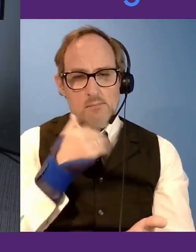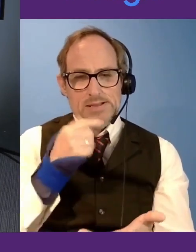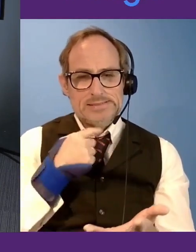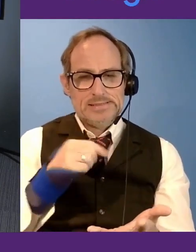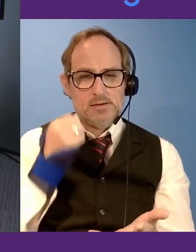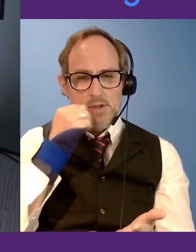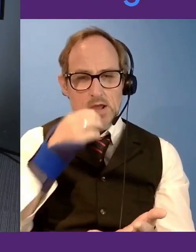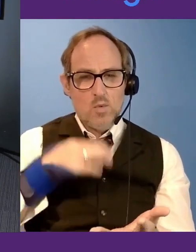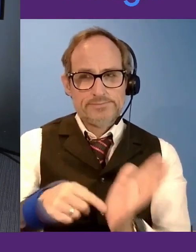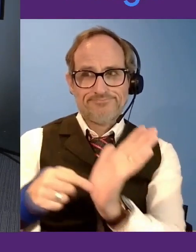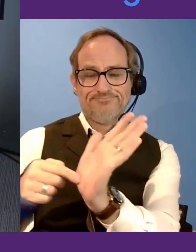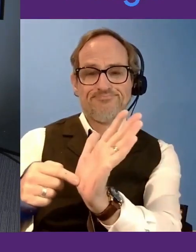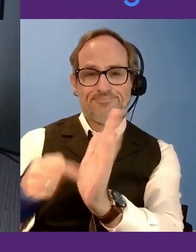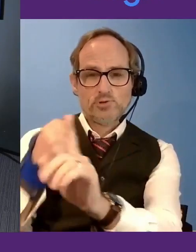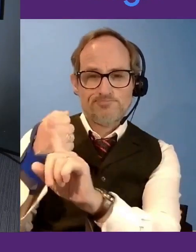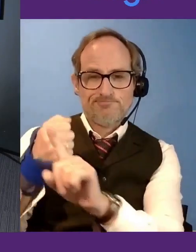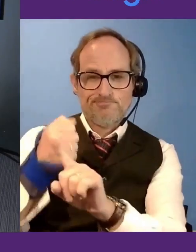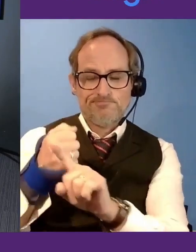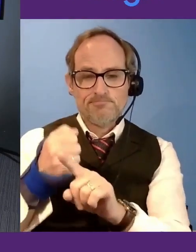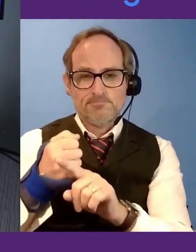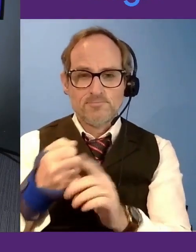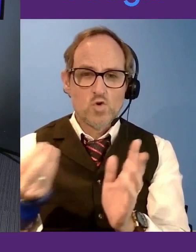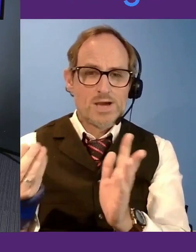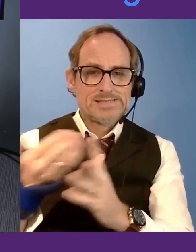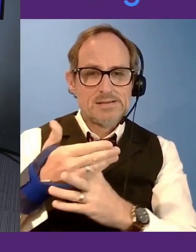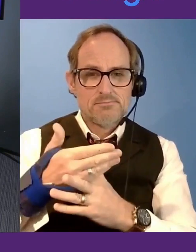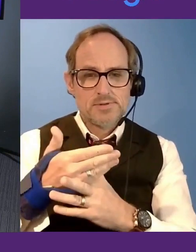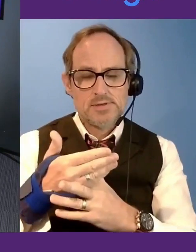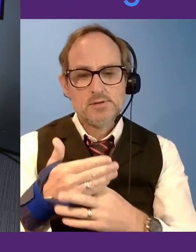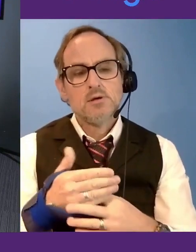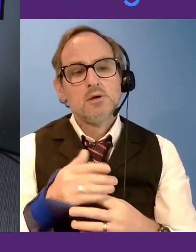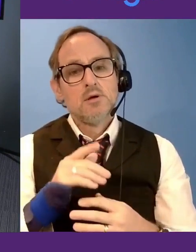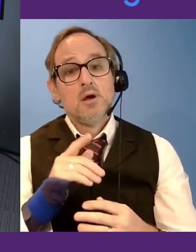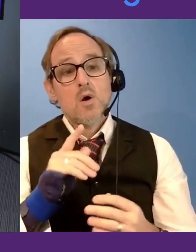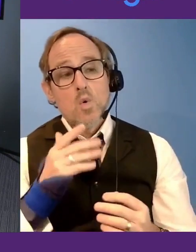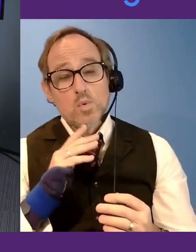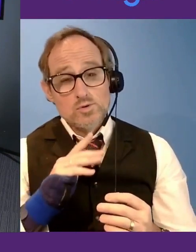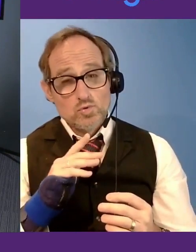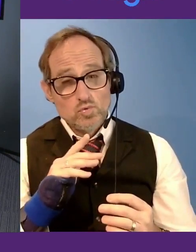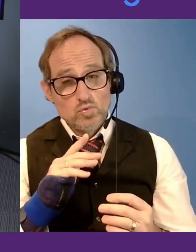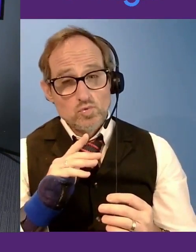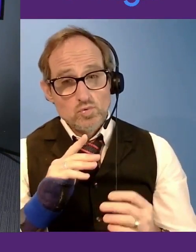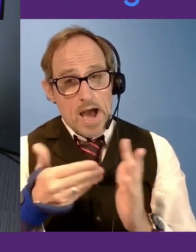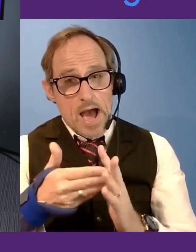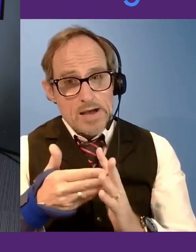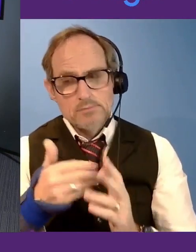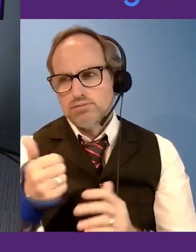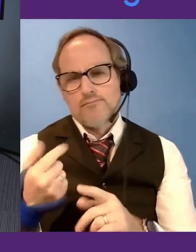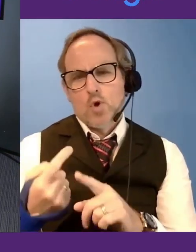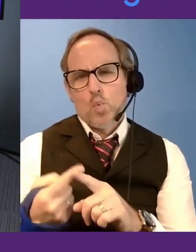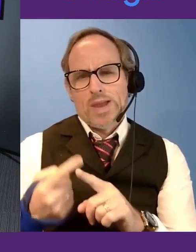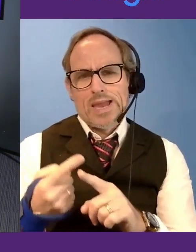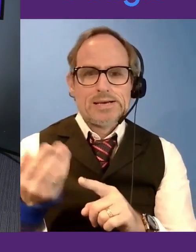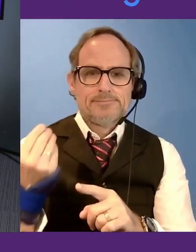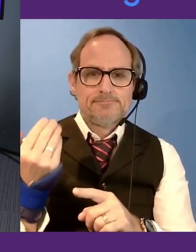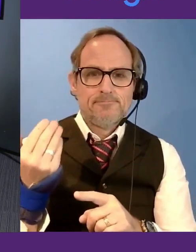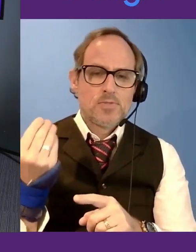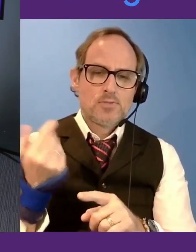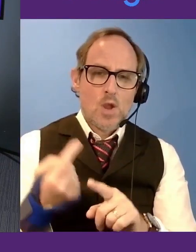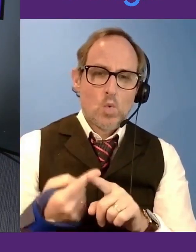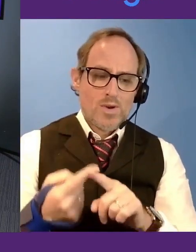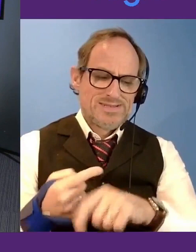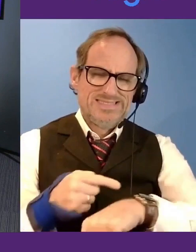for accessibility. So I would like to add, sorry. Oh yes, very, very quickly. We're just a little bit over